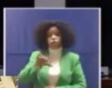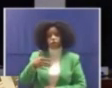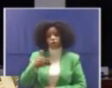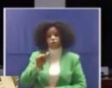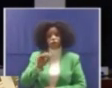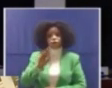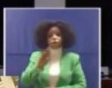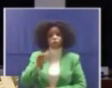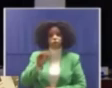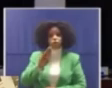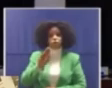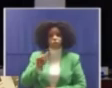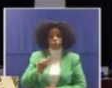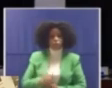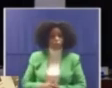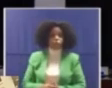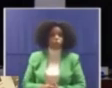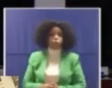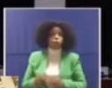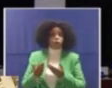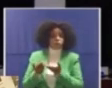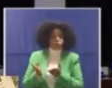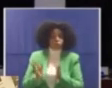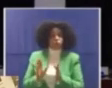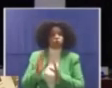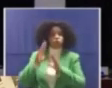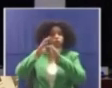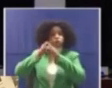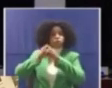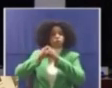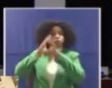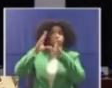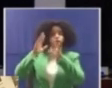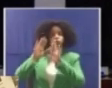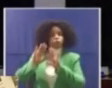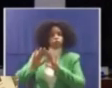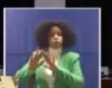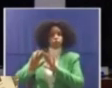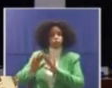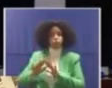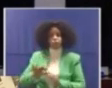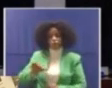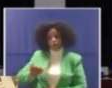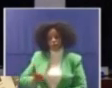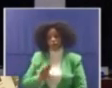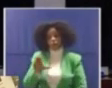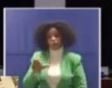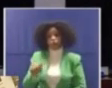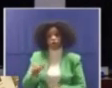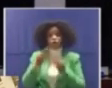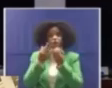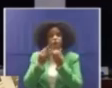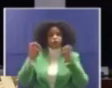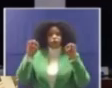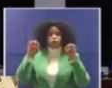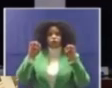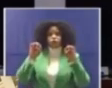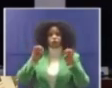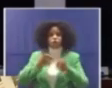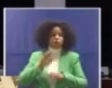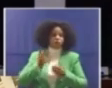Those visionary giants of invasion an Africa free of colonialism and apartheid, they